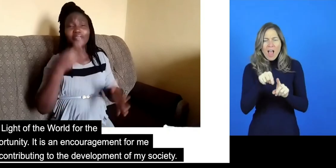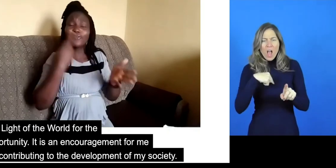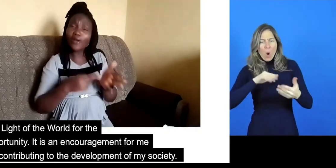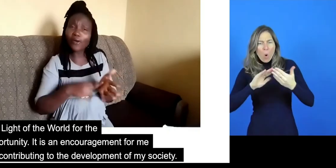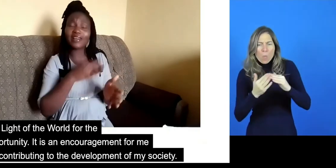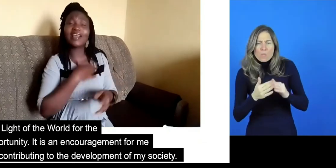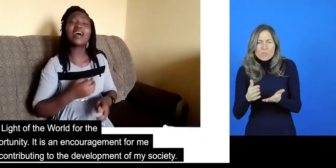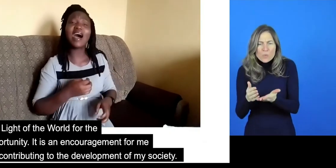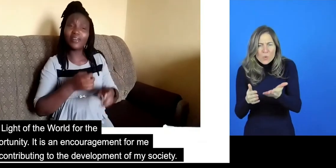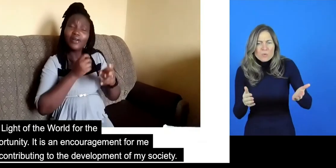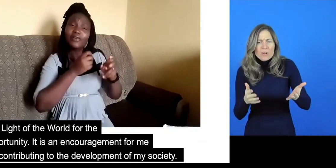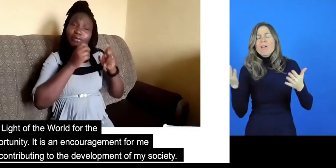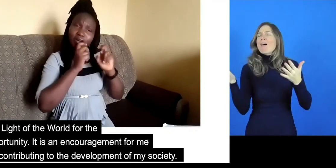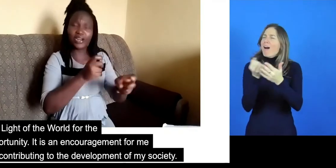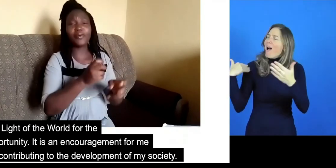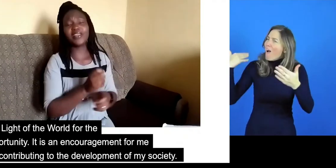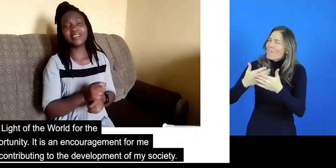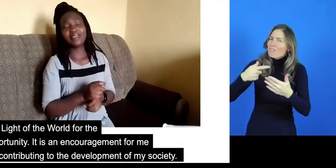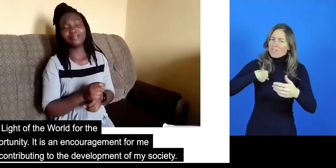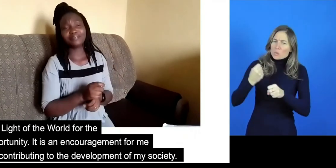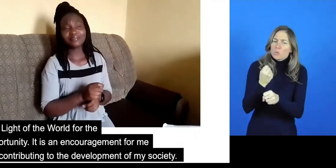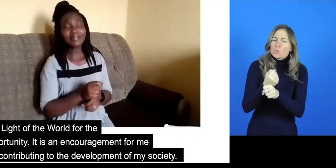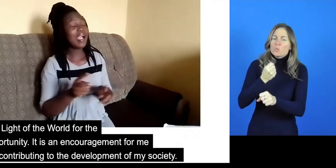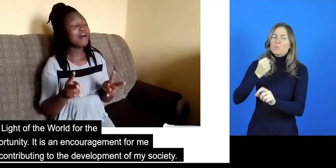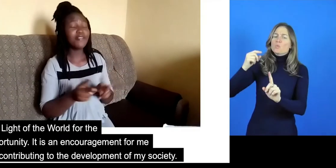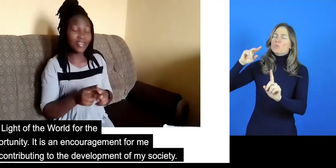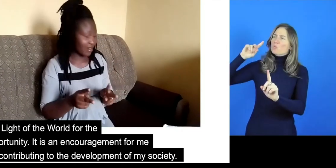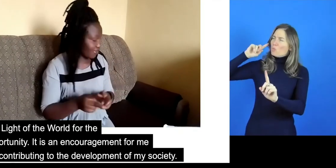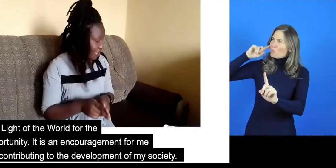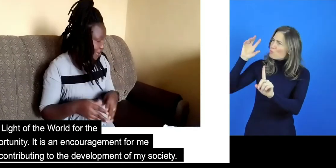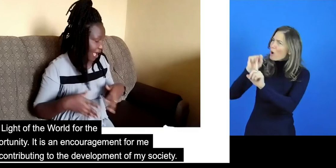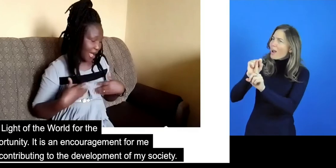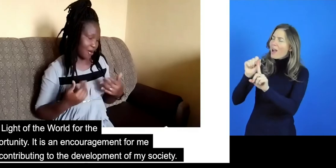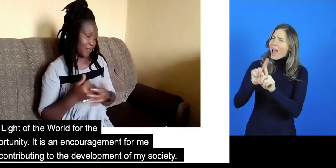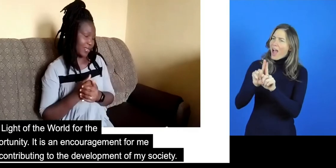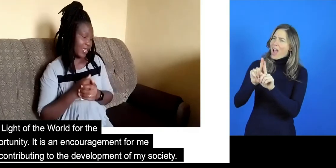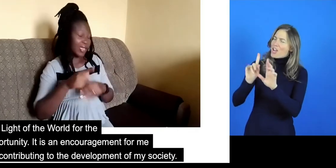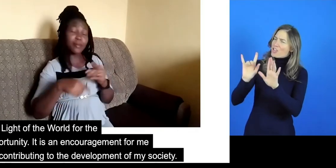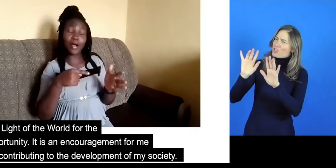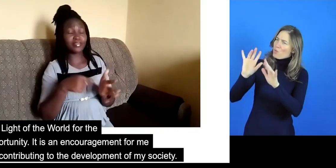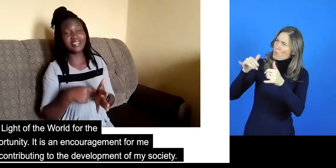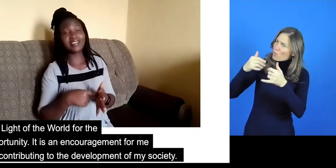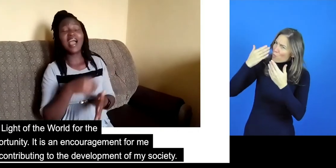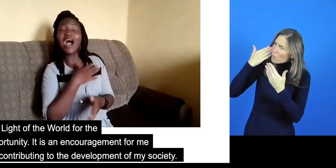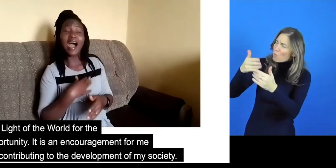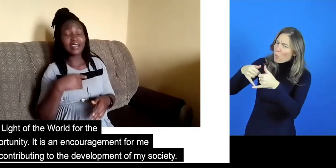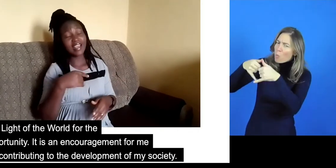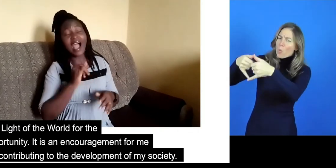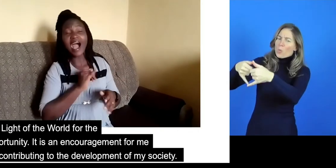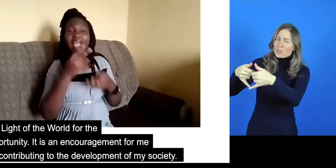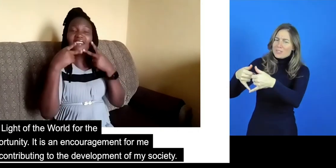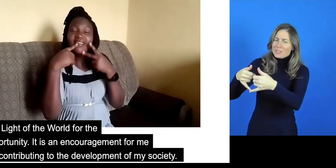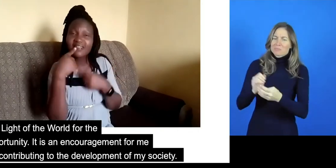is recognized and rewarded. I'm very, very happy about it,